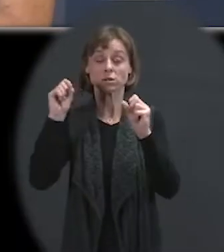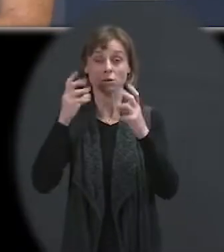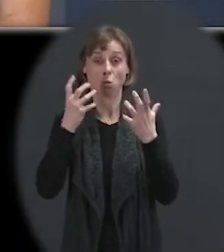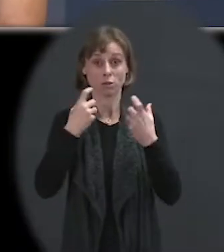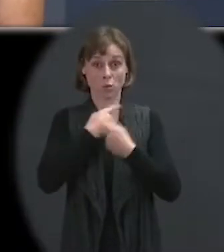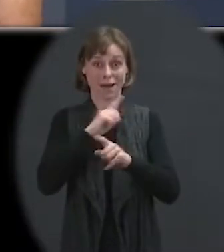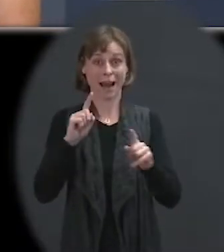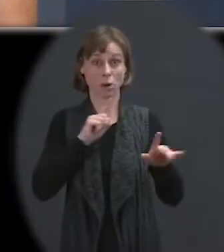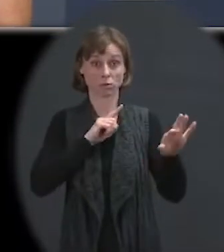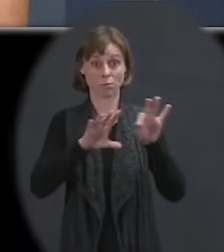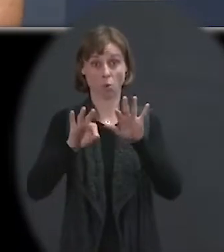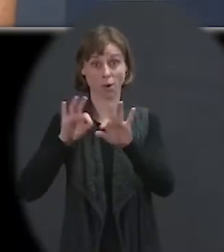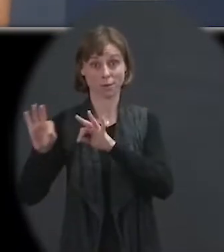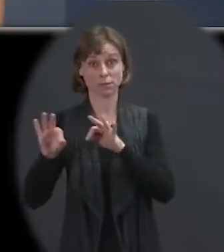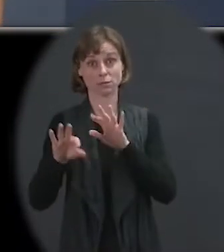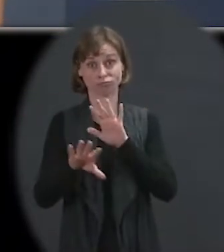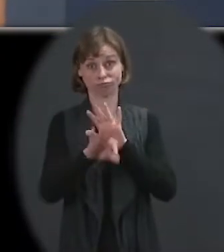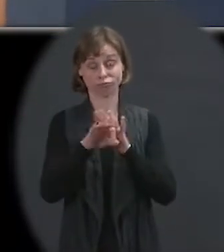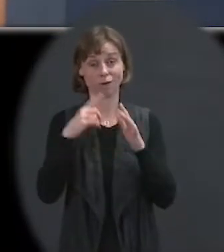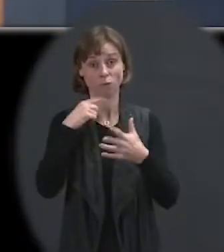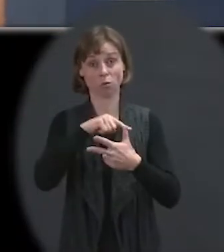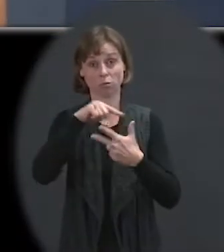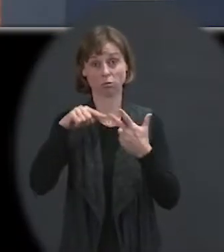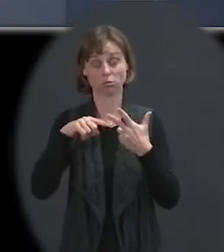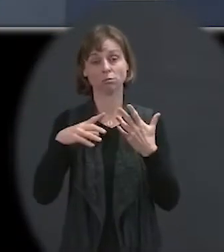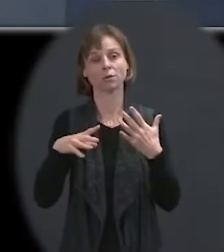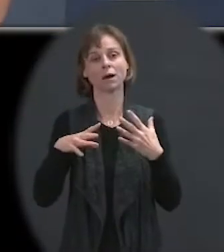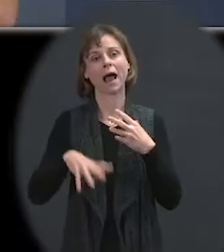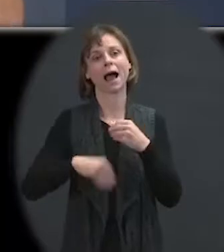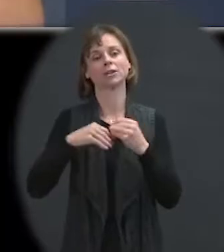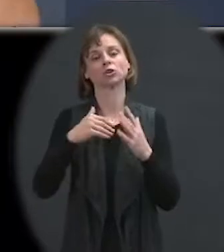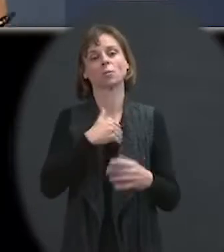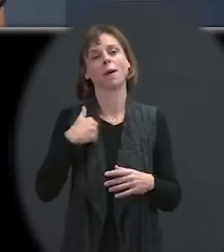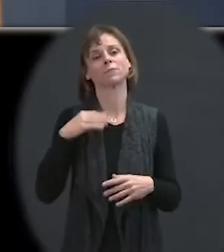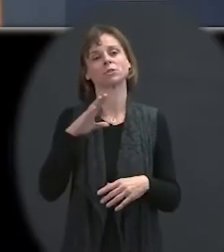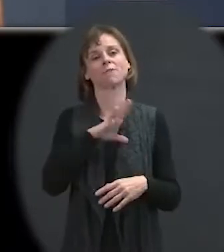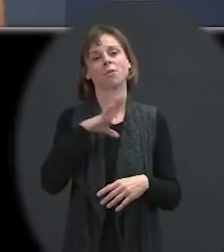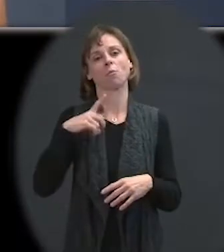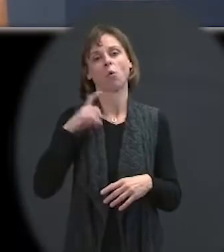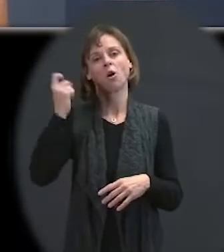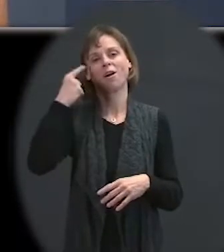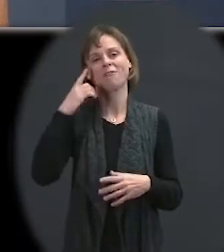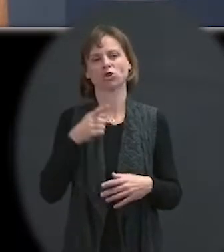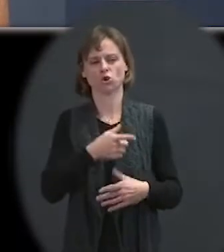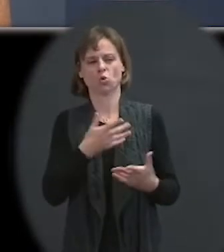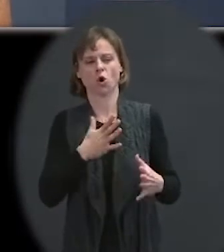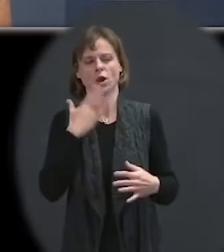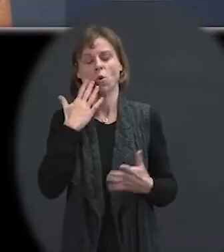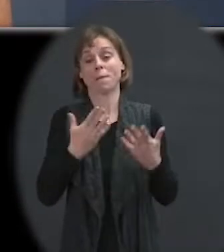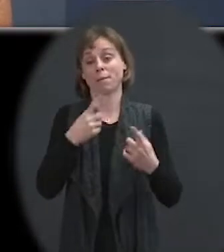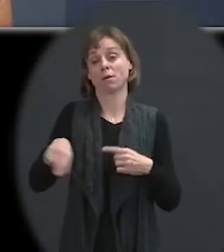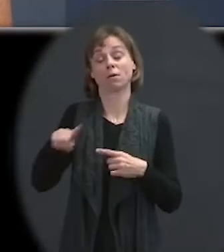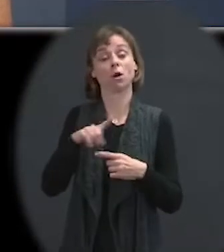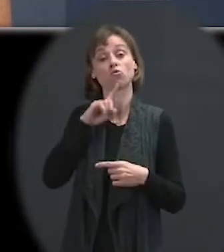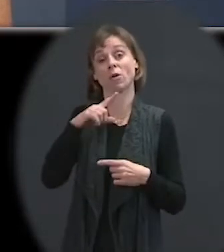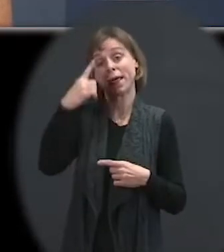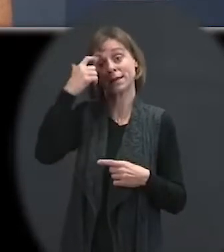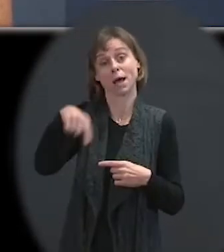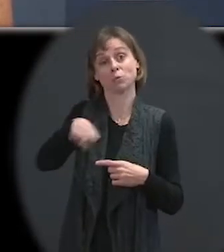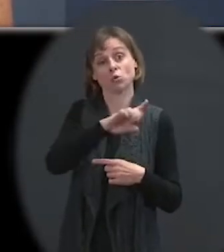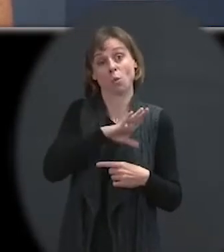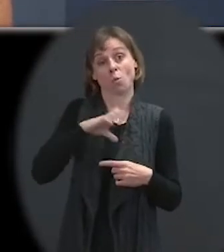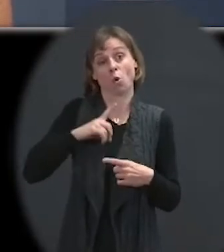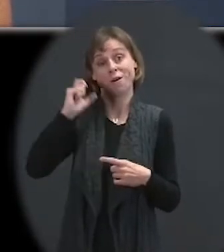appointment of, I should say, additional members of the Board of Governors. As you are familiar with, but others may not be, it's really up to the Board of Governors to determine the